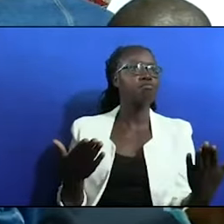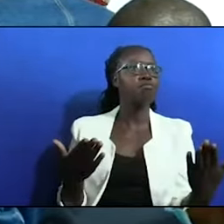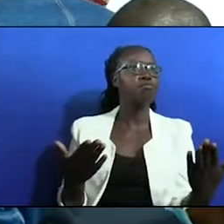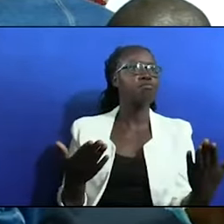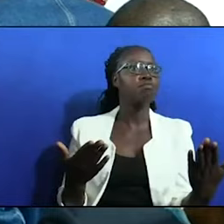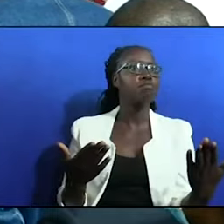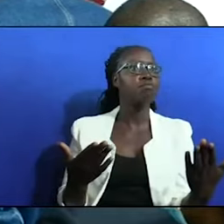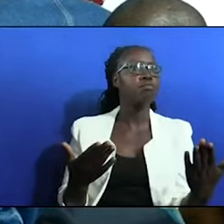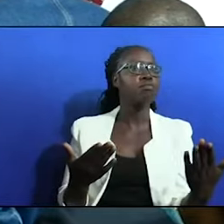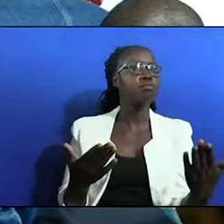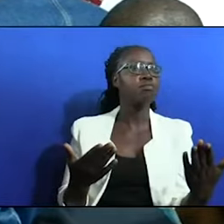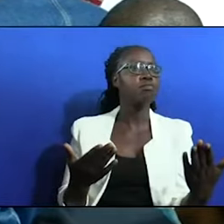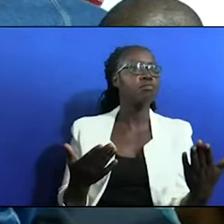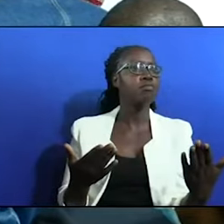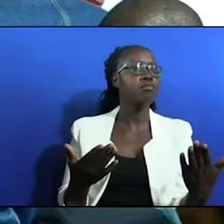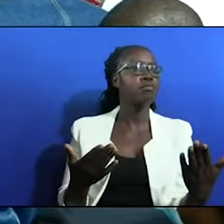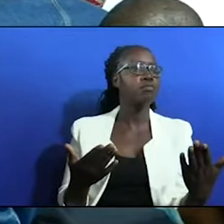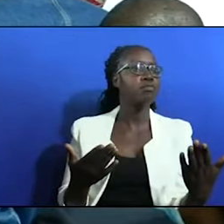progressing.